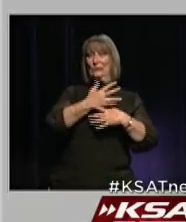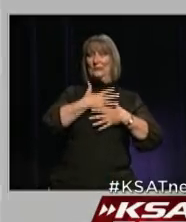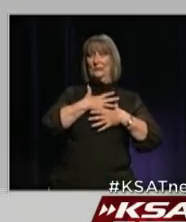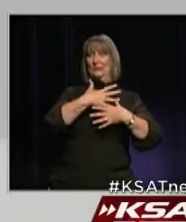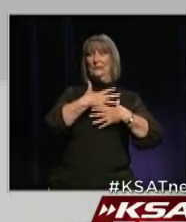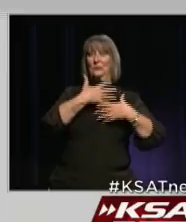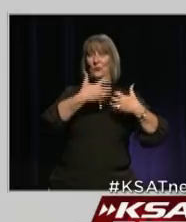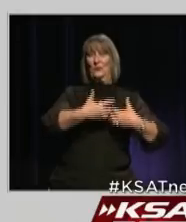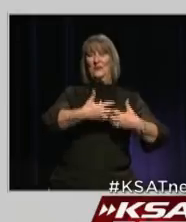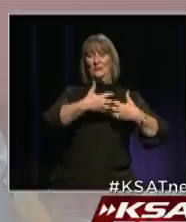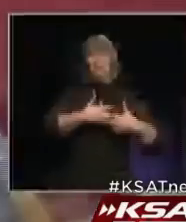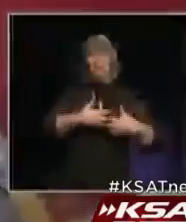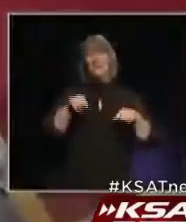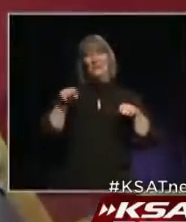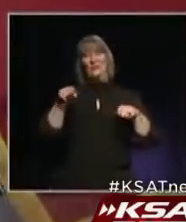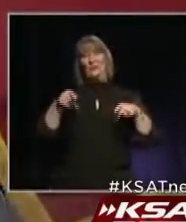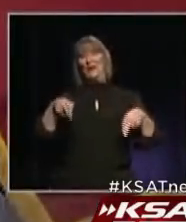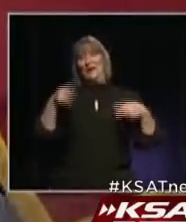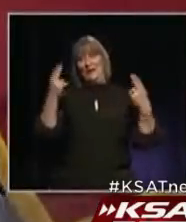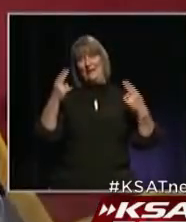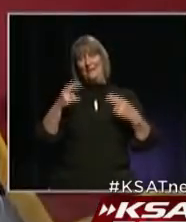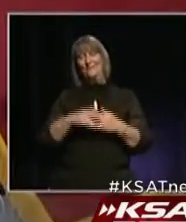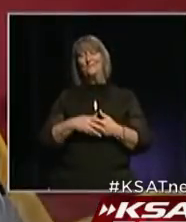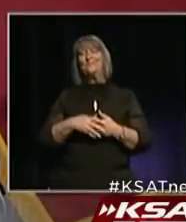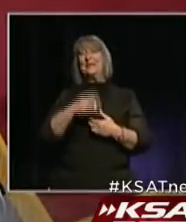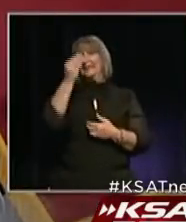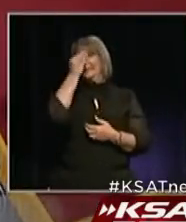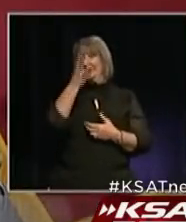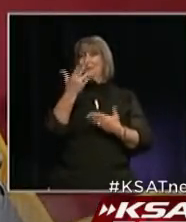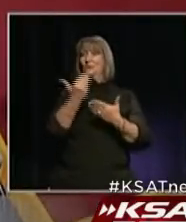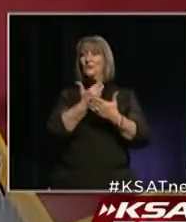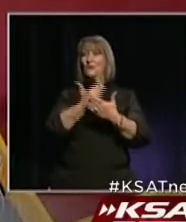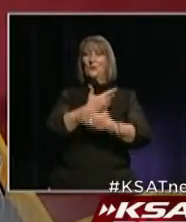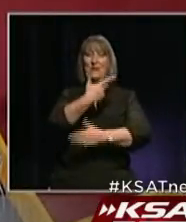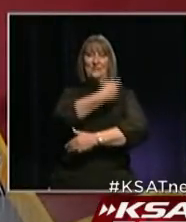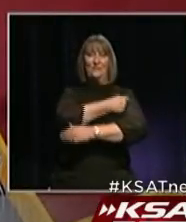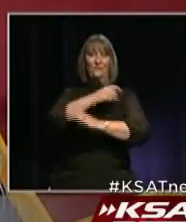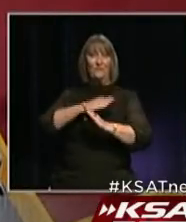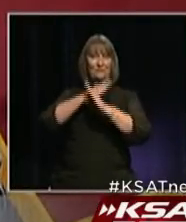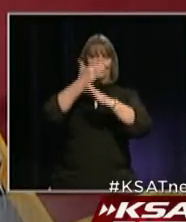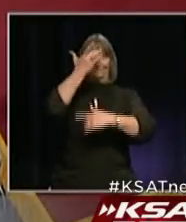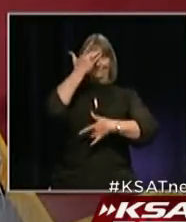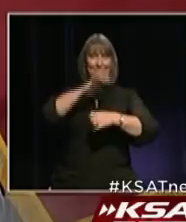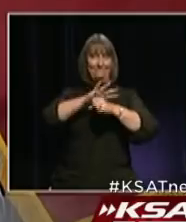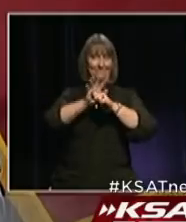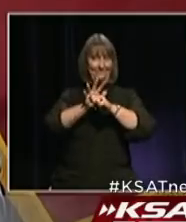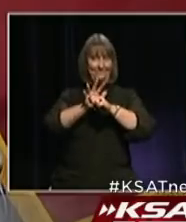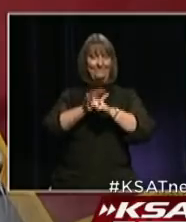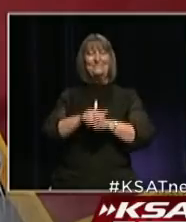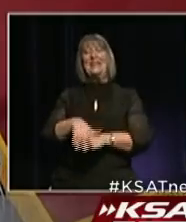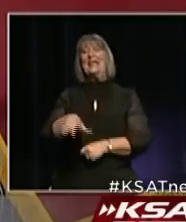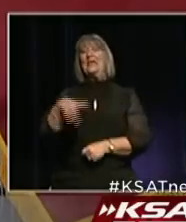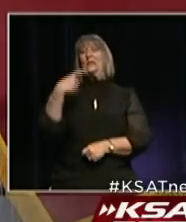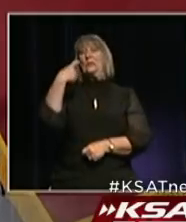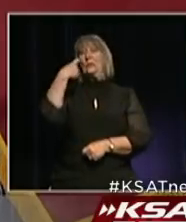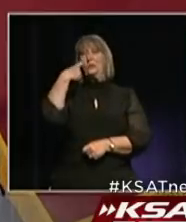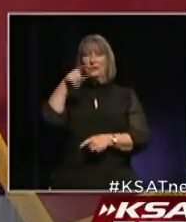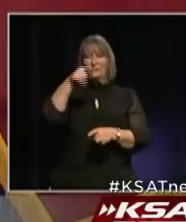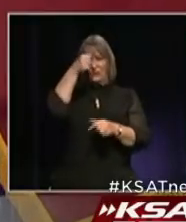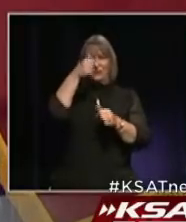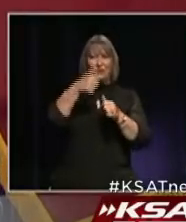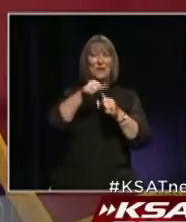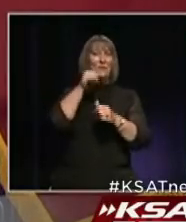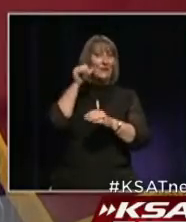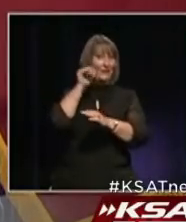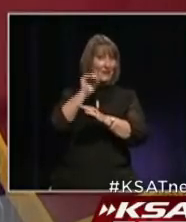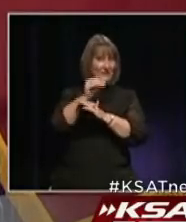COVID. Very quickly, a vaccine update. Thankfully, we did receive word. Remember last night